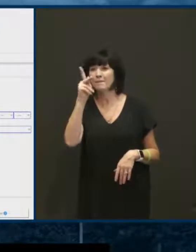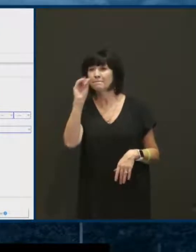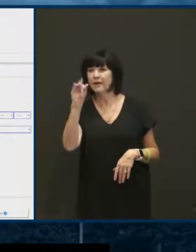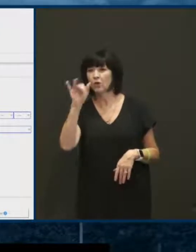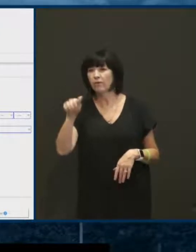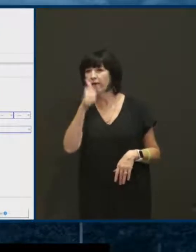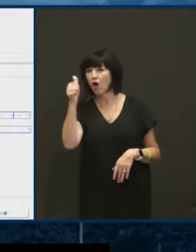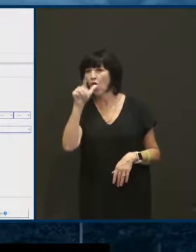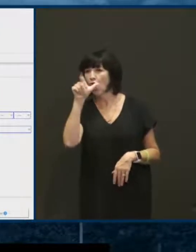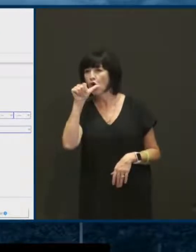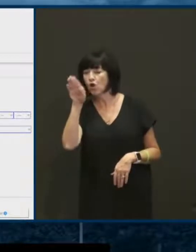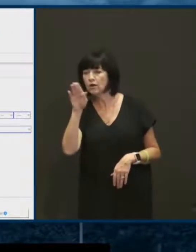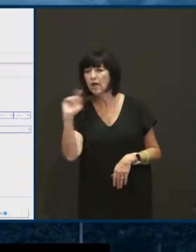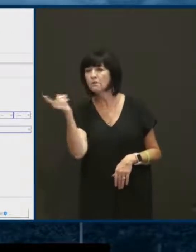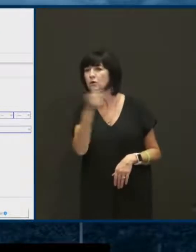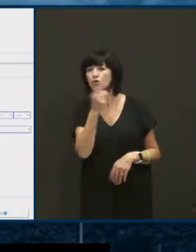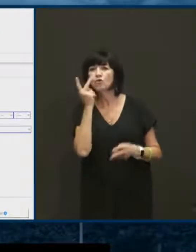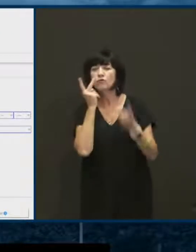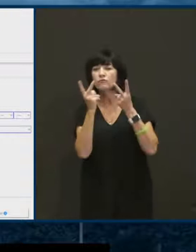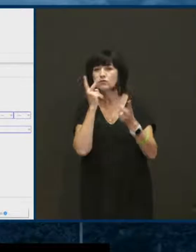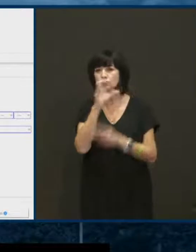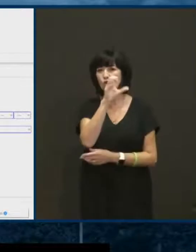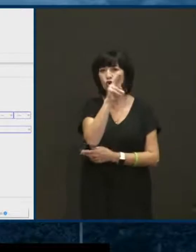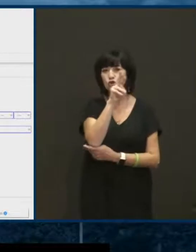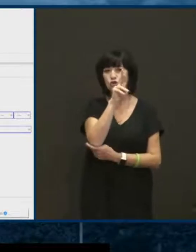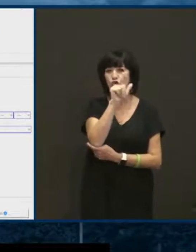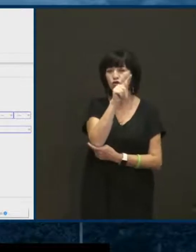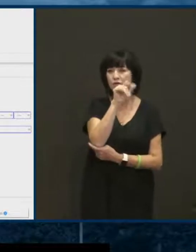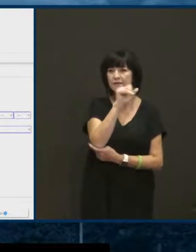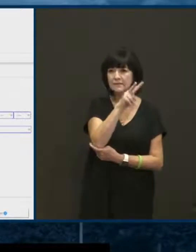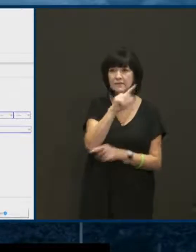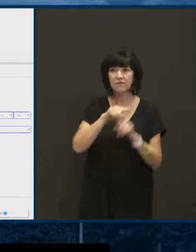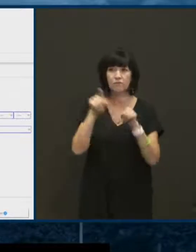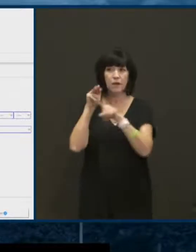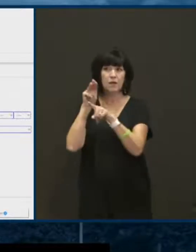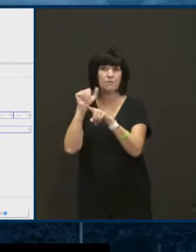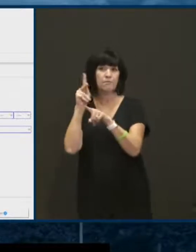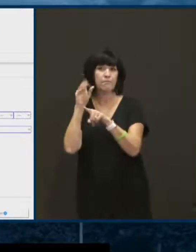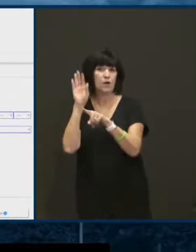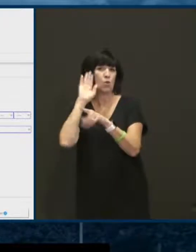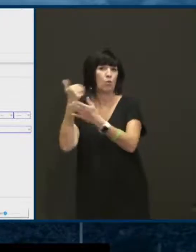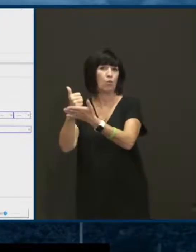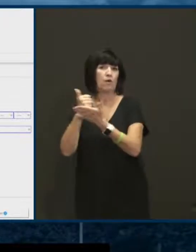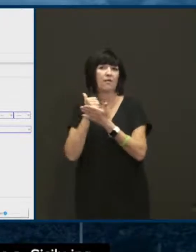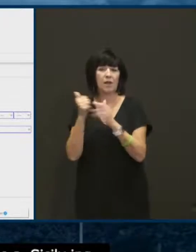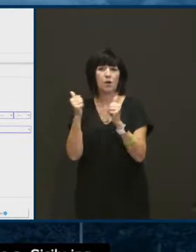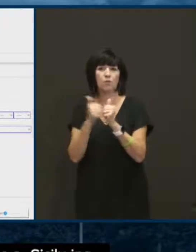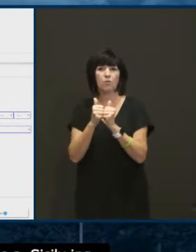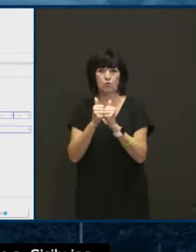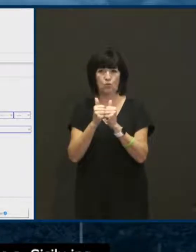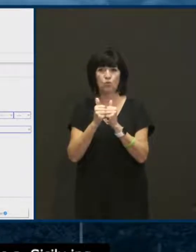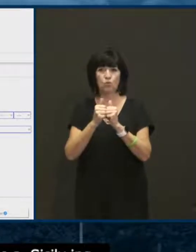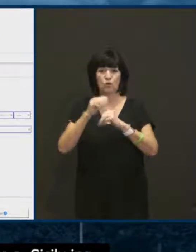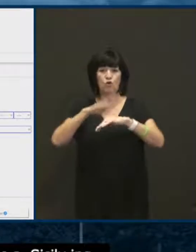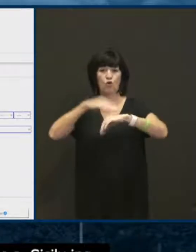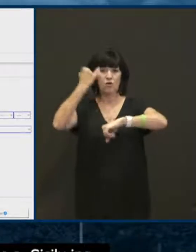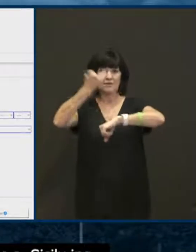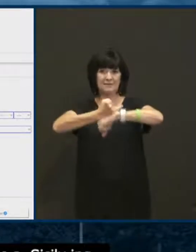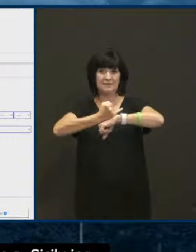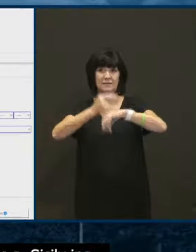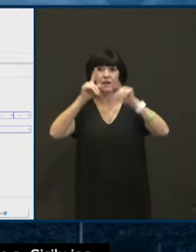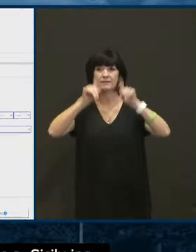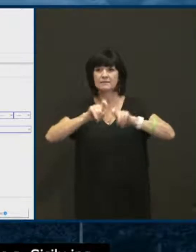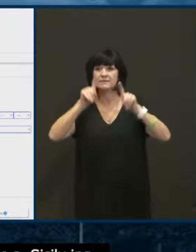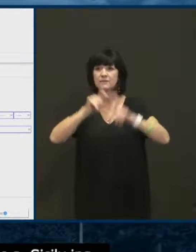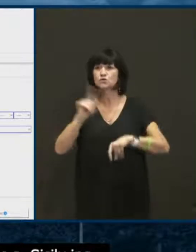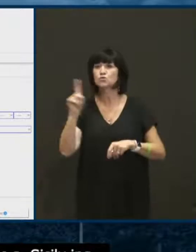of Vault, Curative, and now Mako. Mako is going to be assisting us with doing on-site testing at schools. So